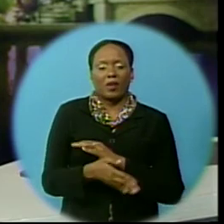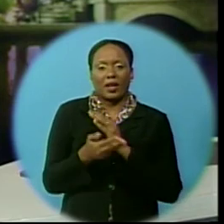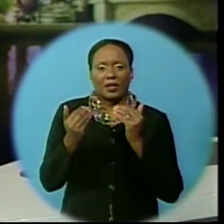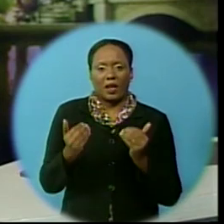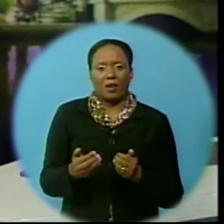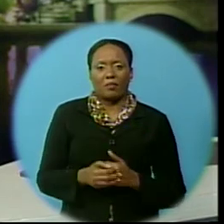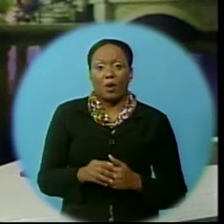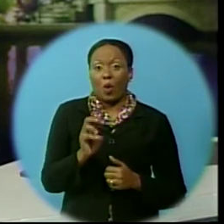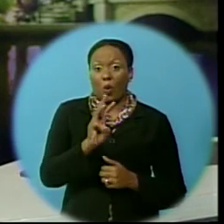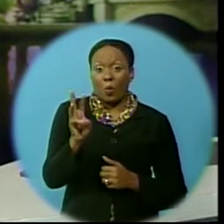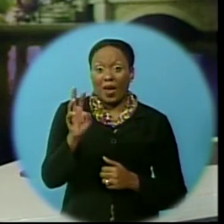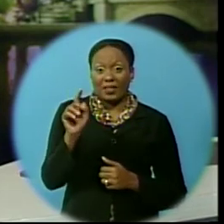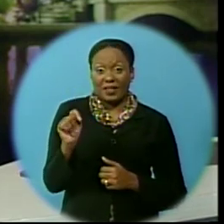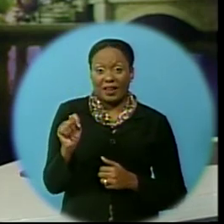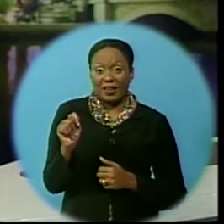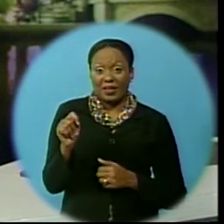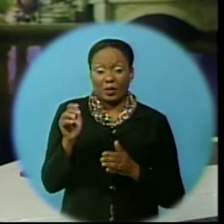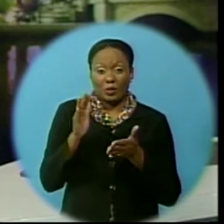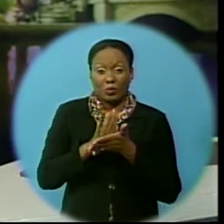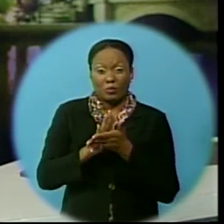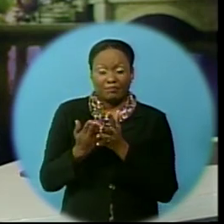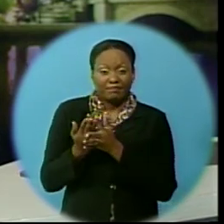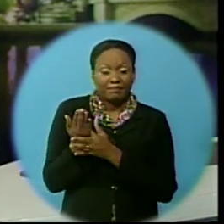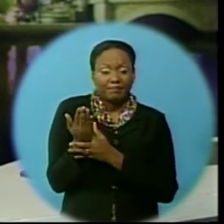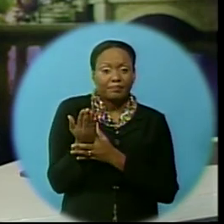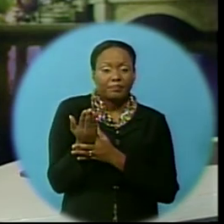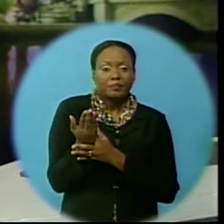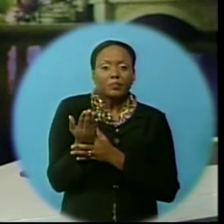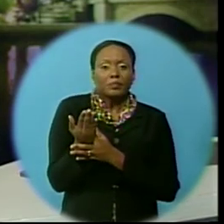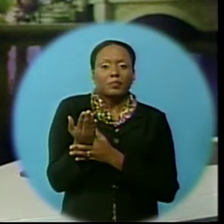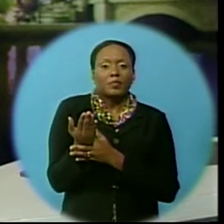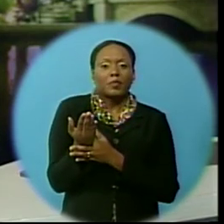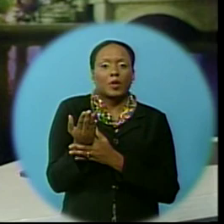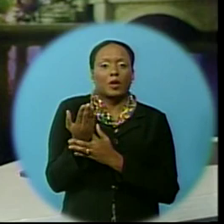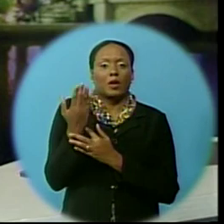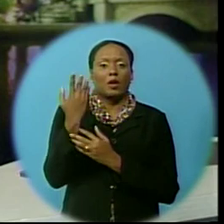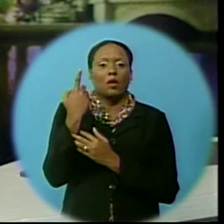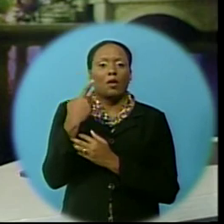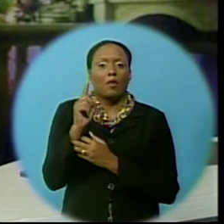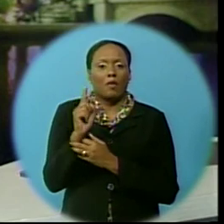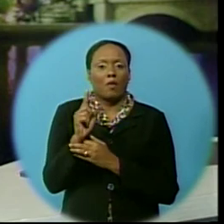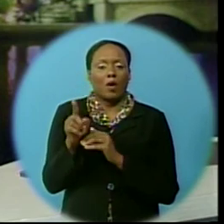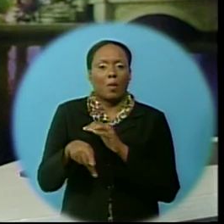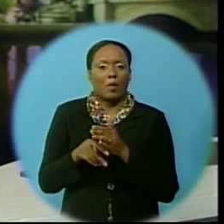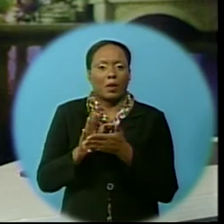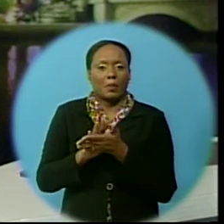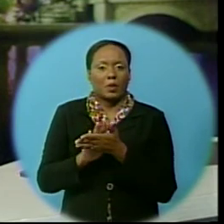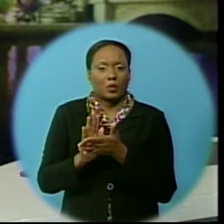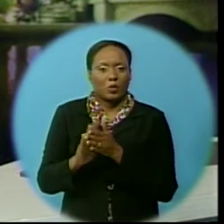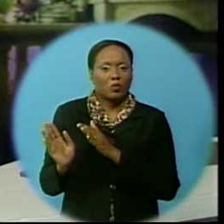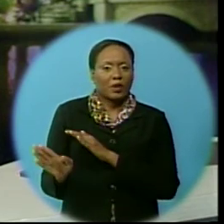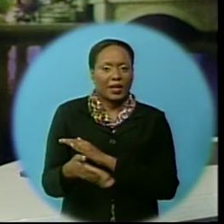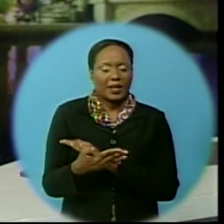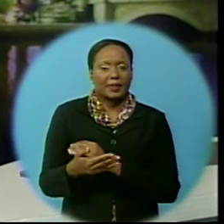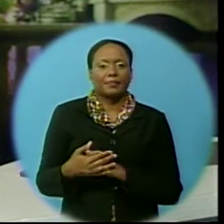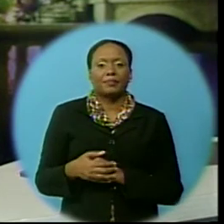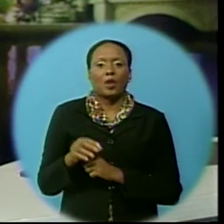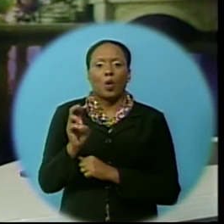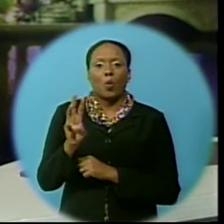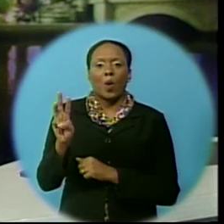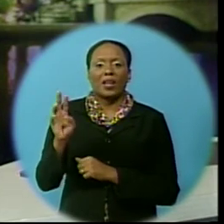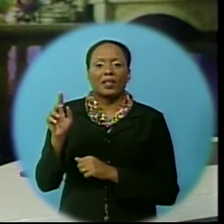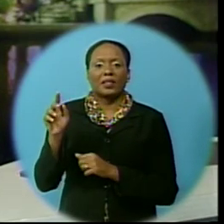West Terrace are into the finals of the Guardian Group Herman Griffith Primary School's cricket competition. Playing against Baileys in